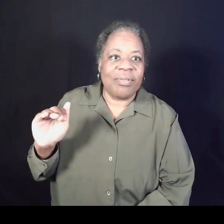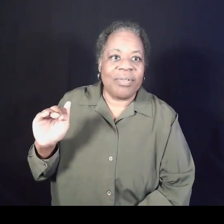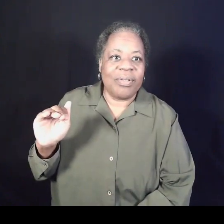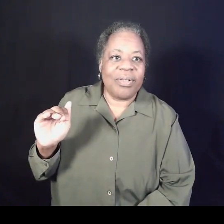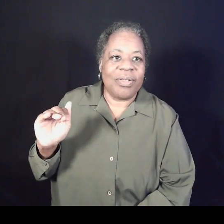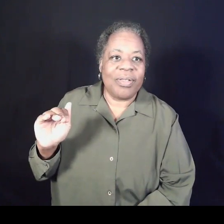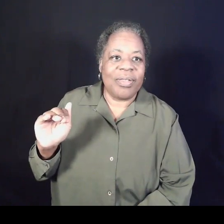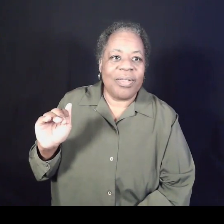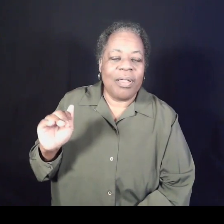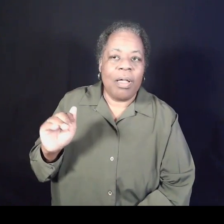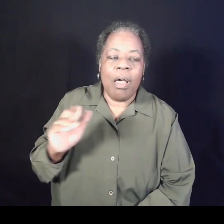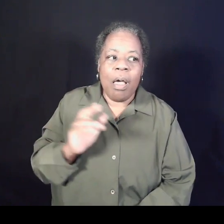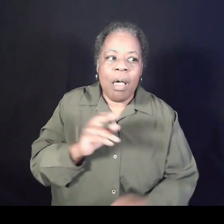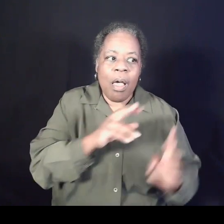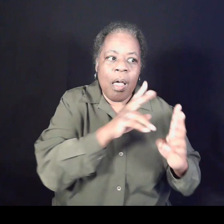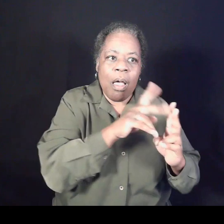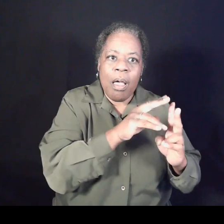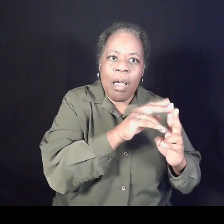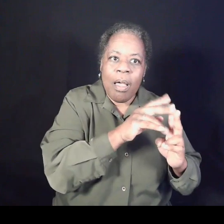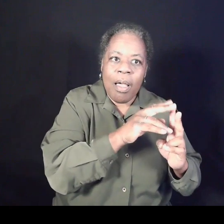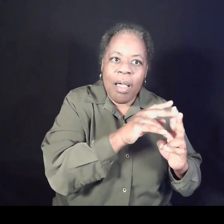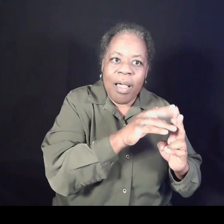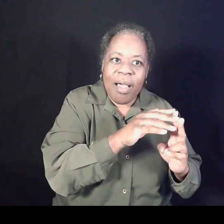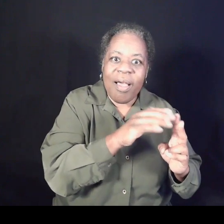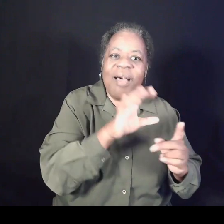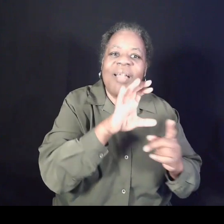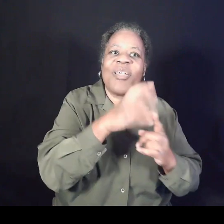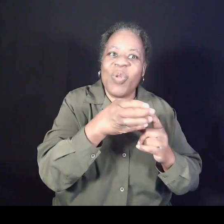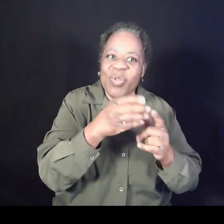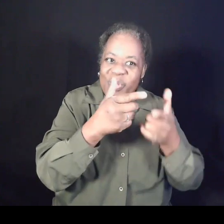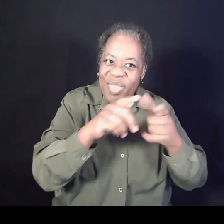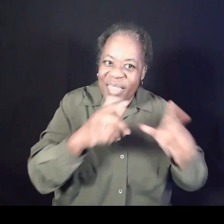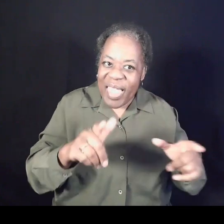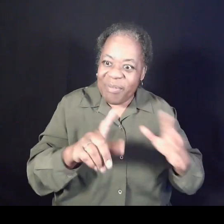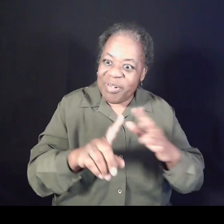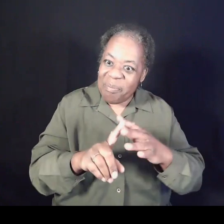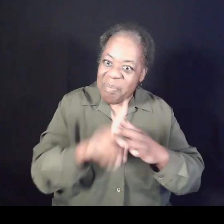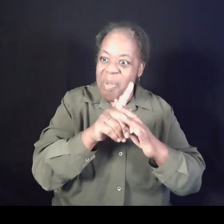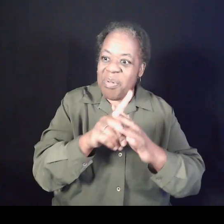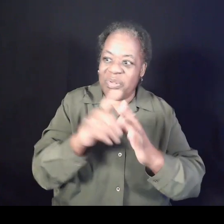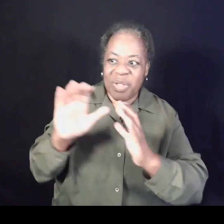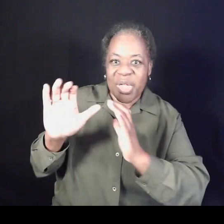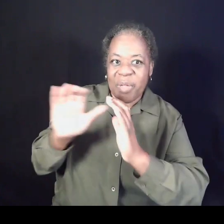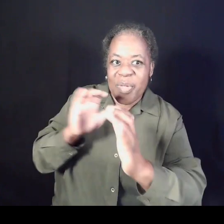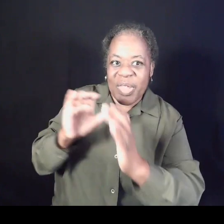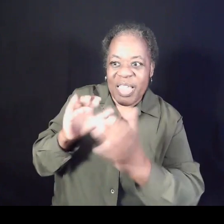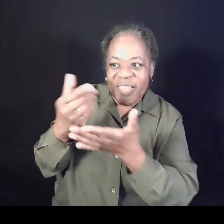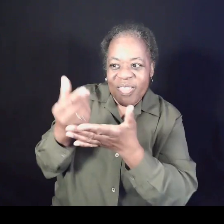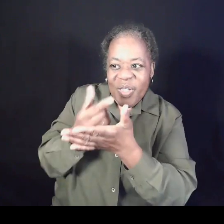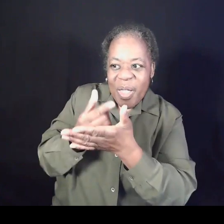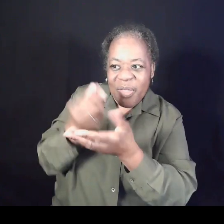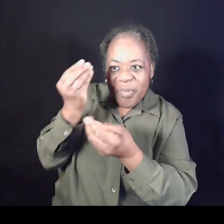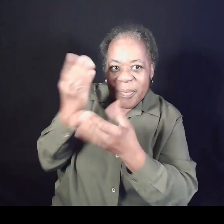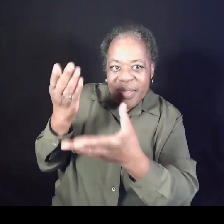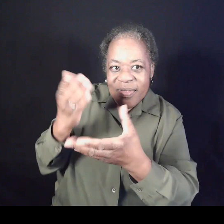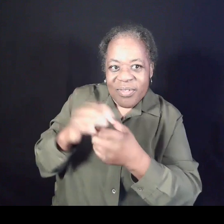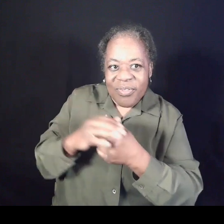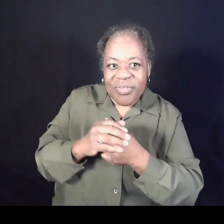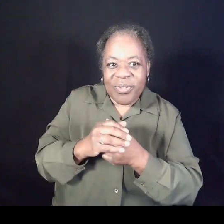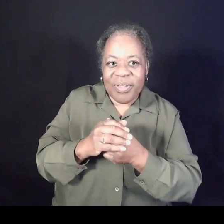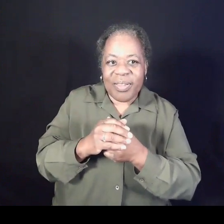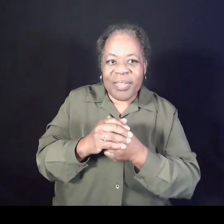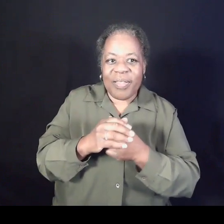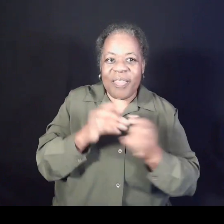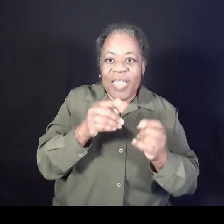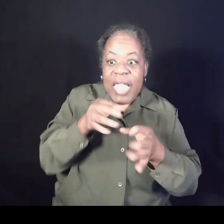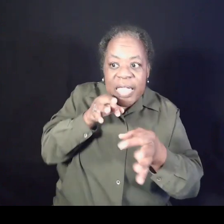And suddenly the Richardsons had the cultural language to communicate the gospel message. When they